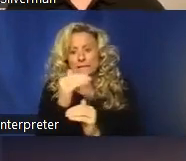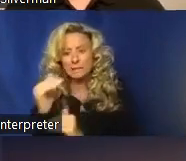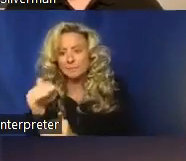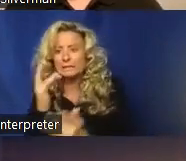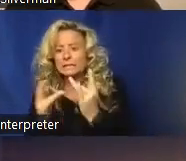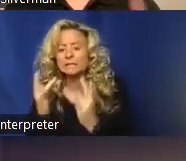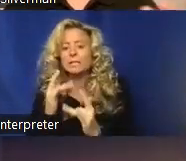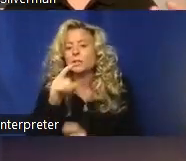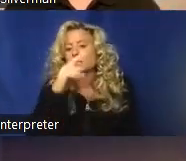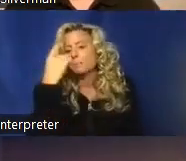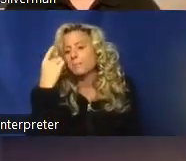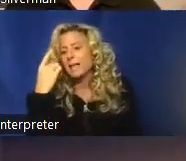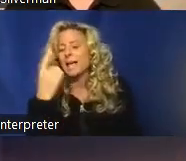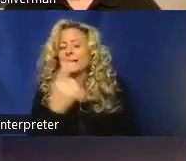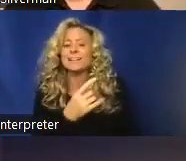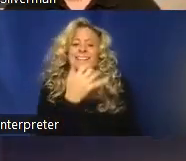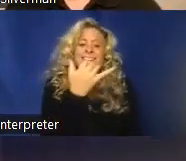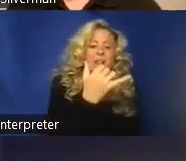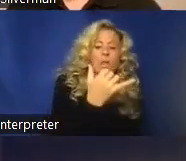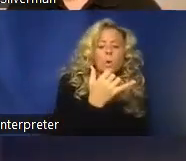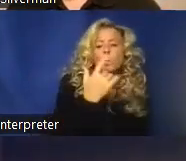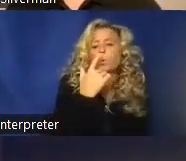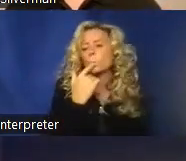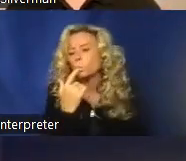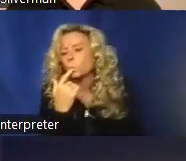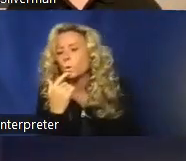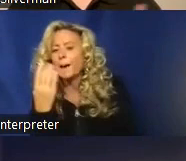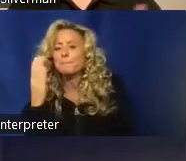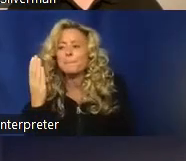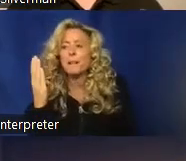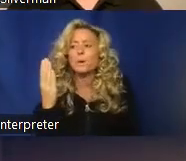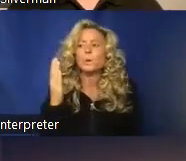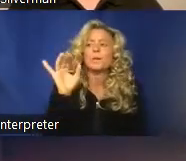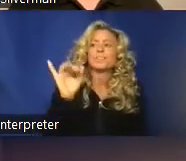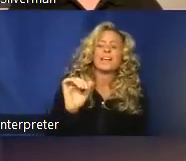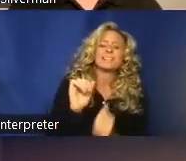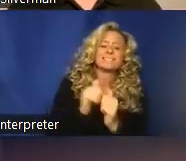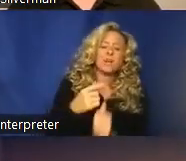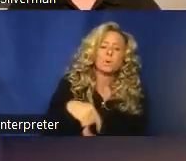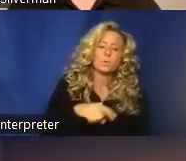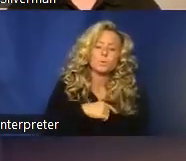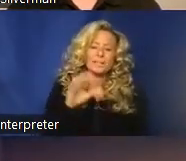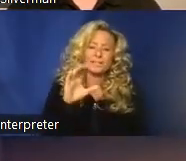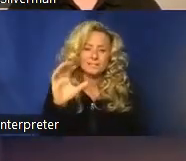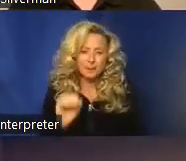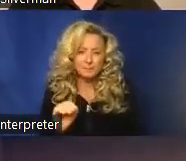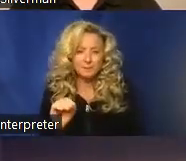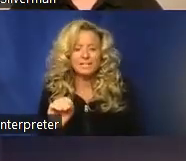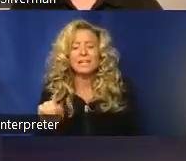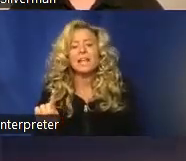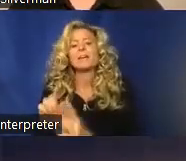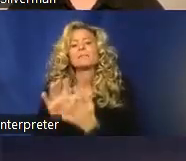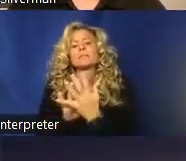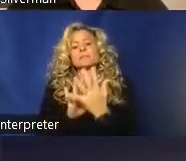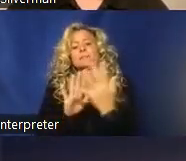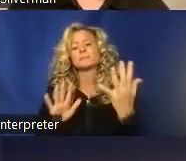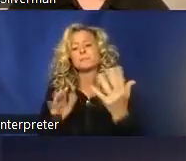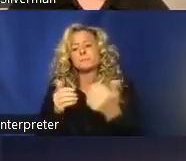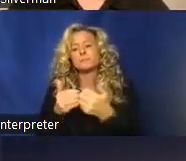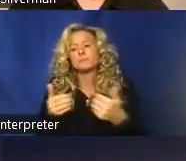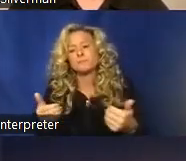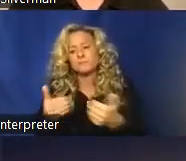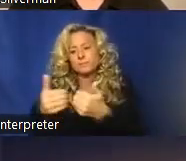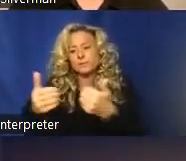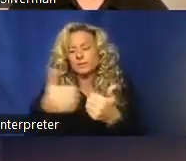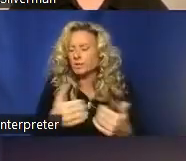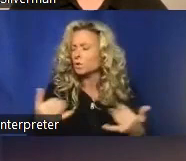there's a black card, you can see there's a yellow, a red, a blue, and that's how we as a company have differentiated between